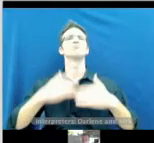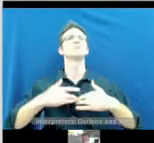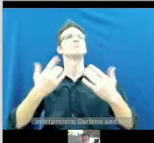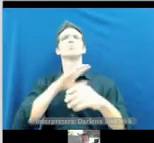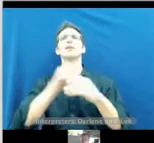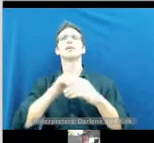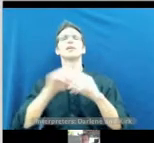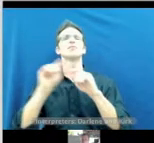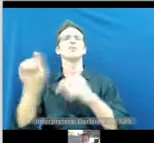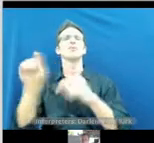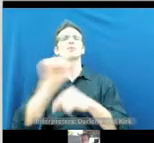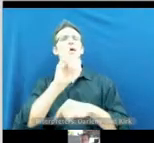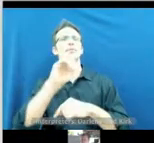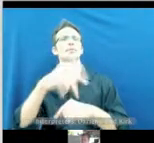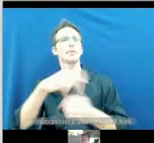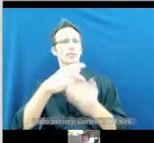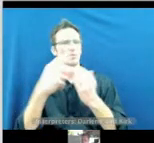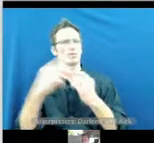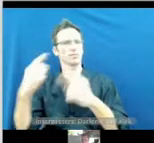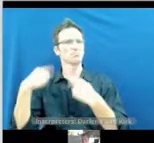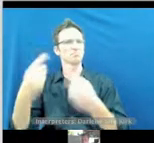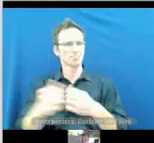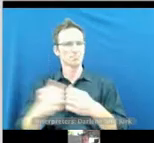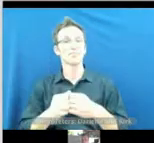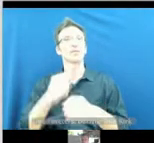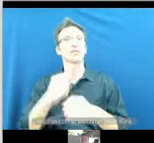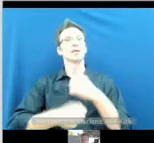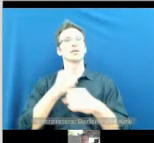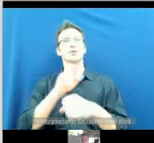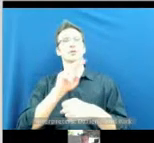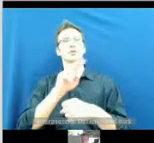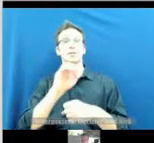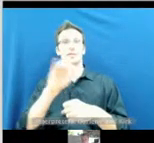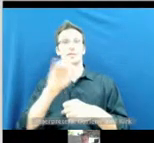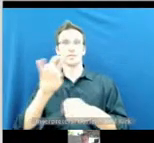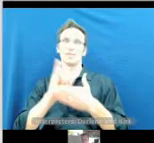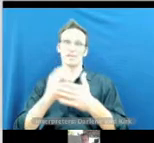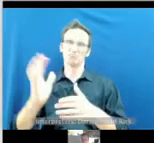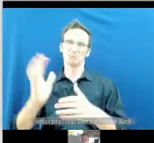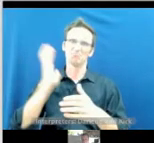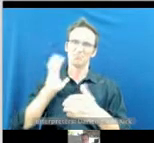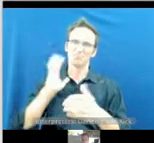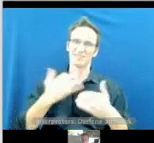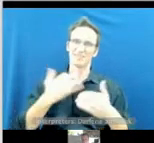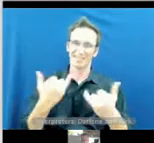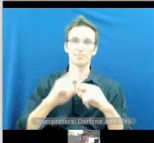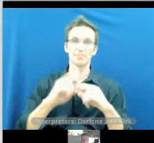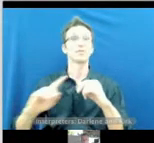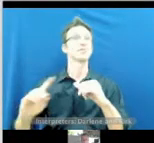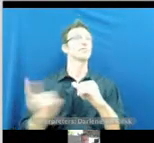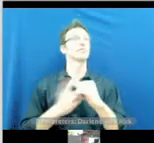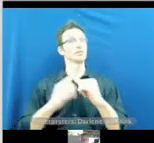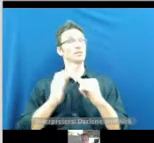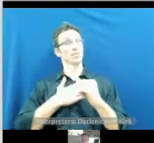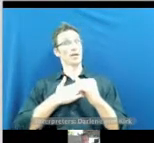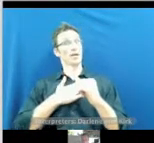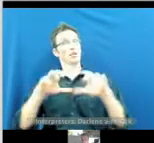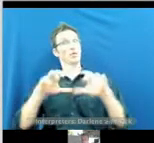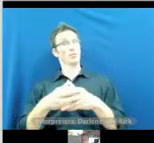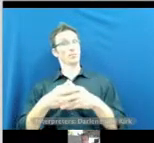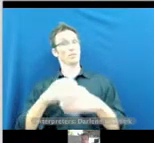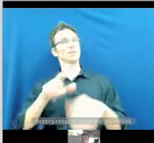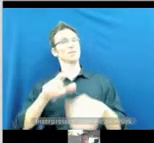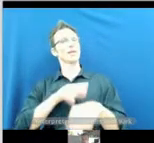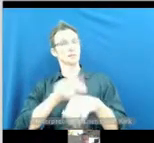programs, in 2007, this takes us back a little ways now, one of the first tasks that we took on the National Task